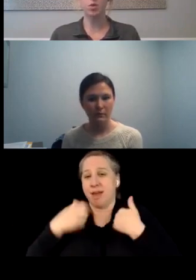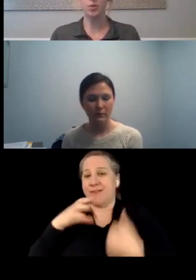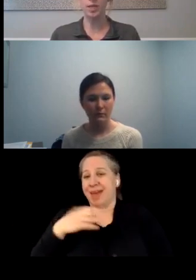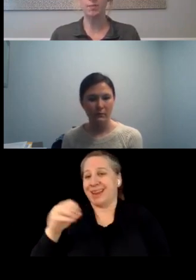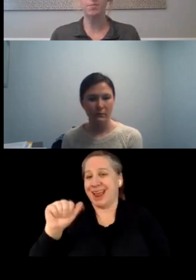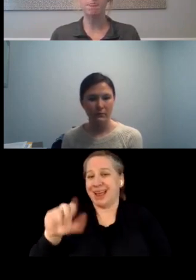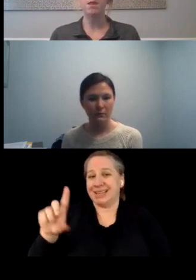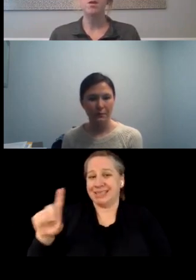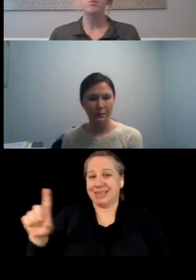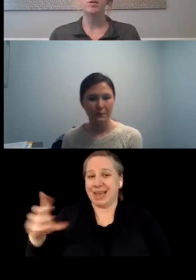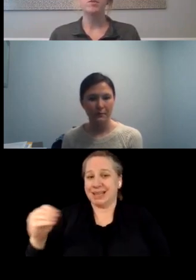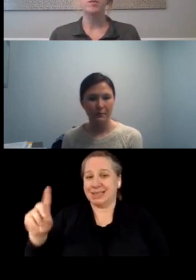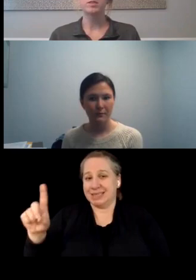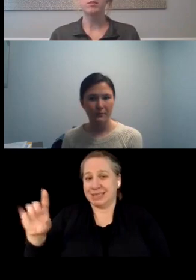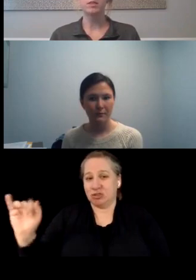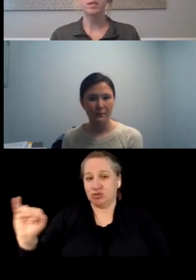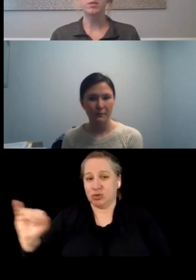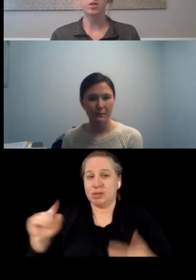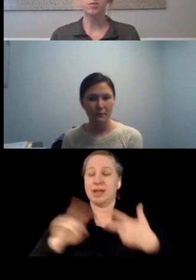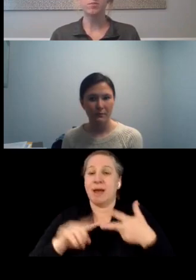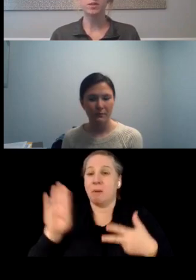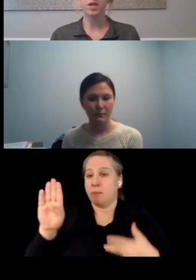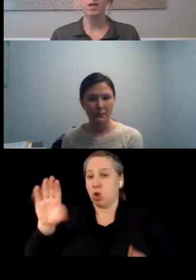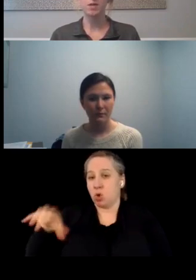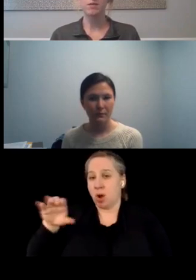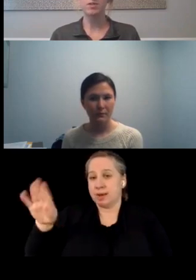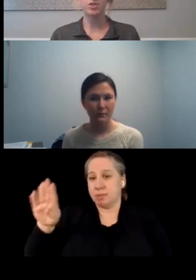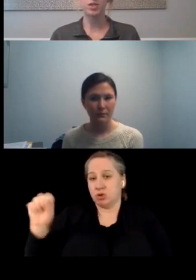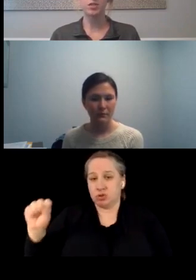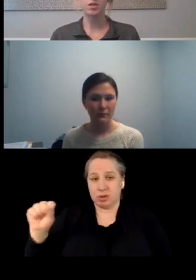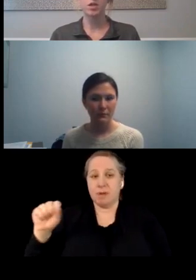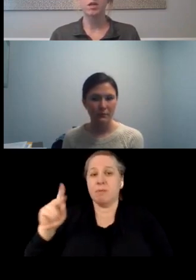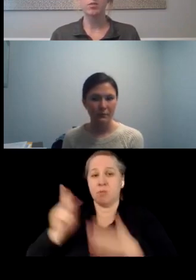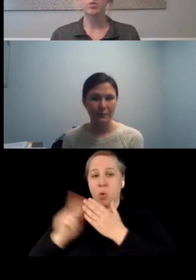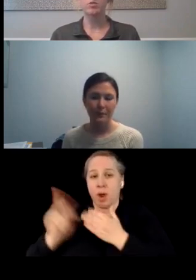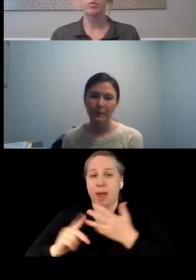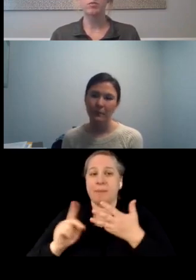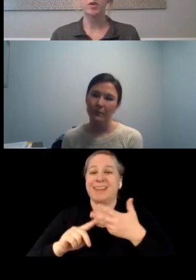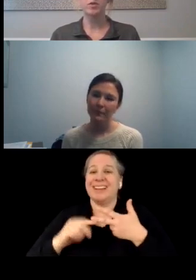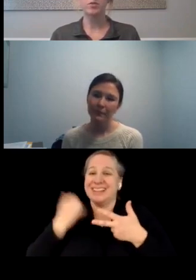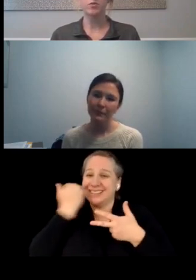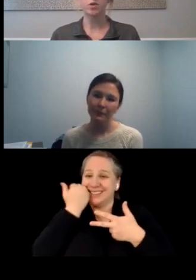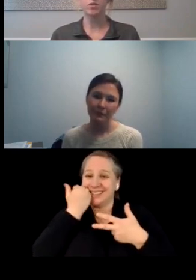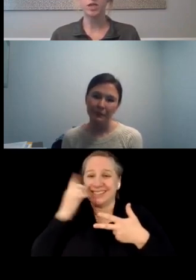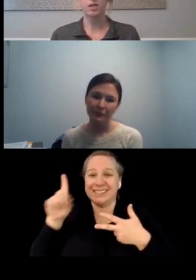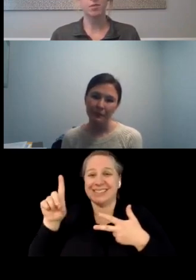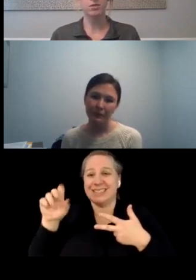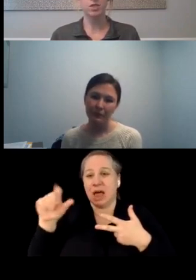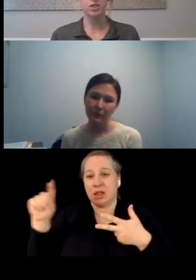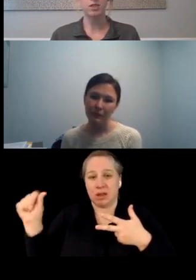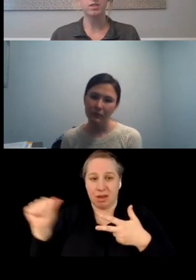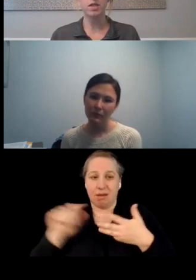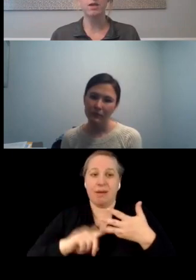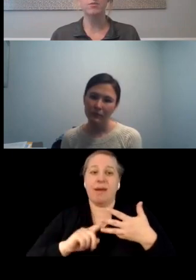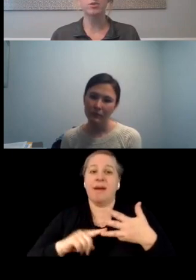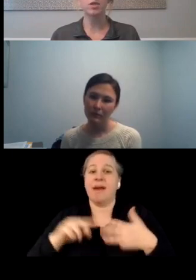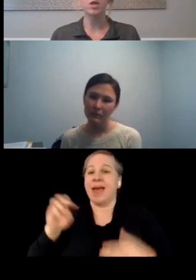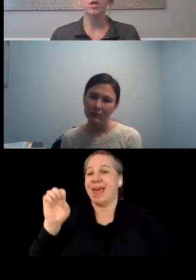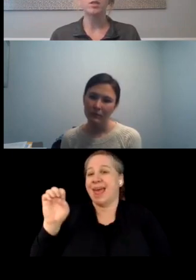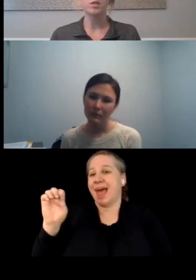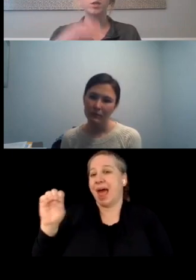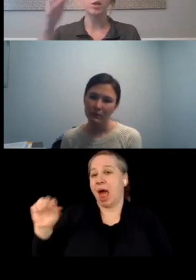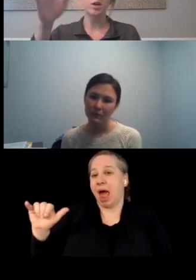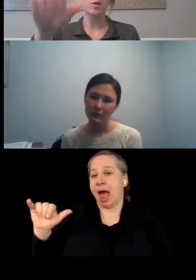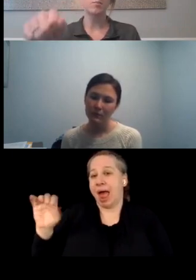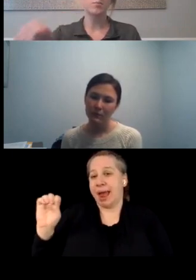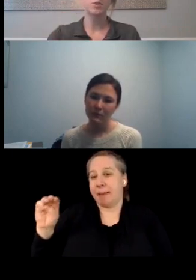a PPO plan. We have Delta Dental, iMed Vision, and then we do have a very good 401k match that kicks in after